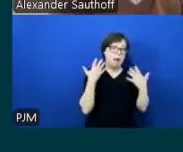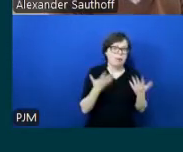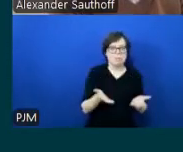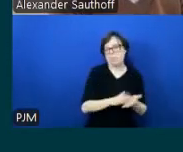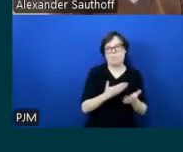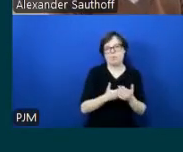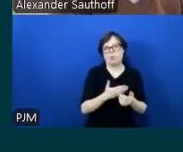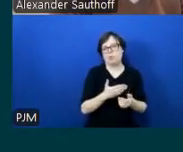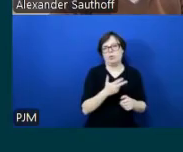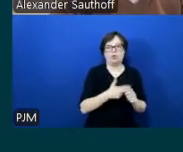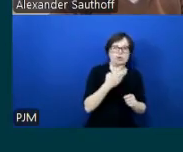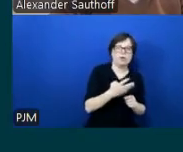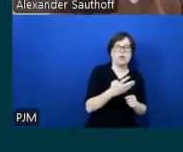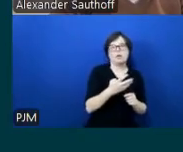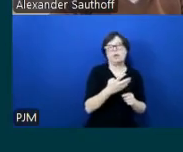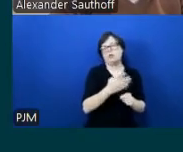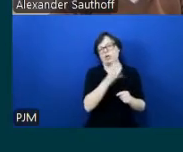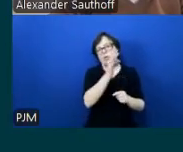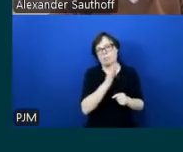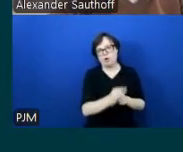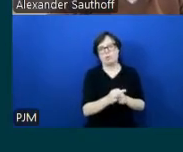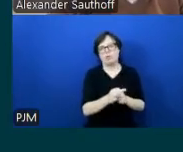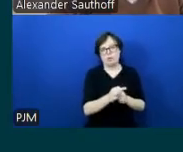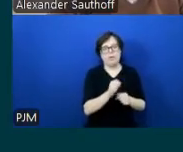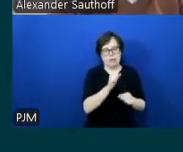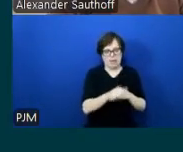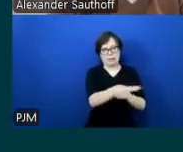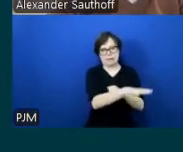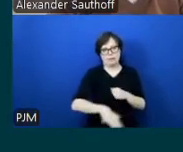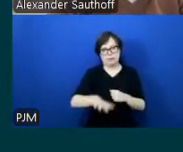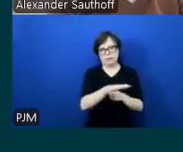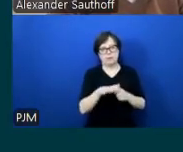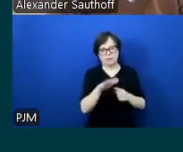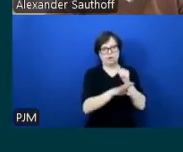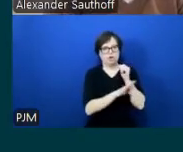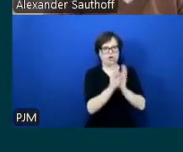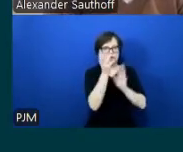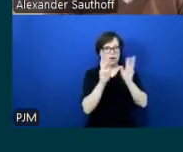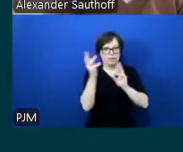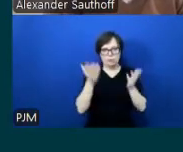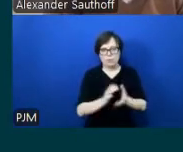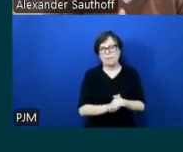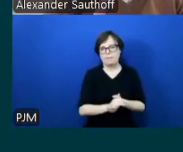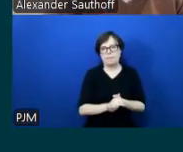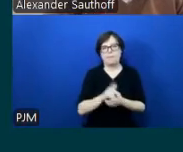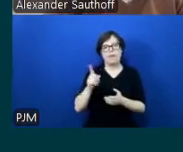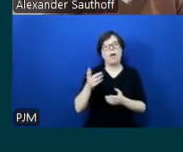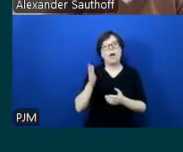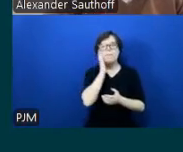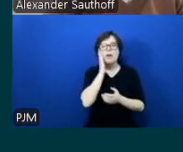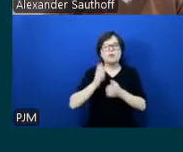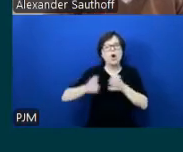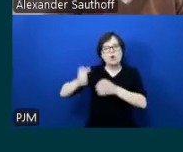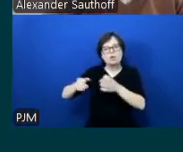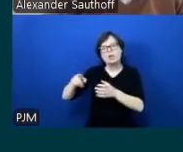coverage. And in a neighborhood, for example, there is maybe 30%, and to